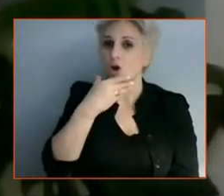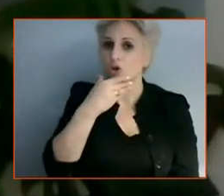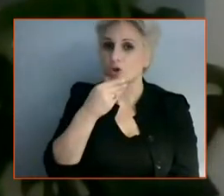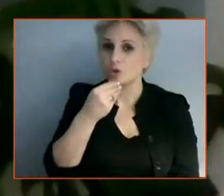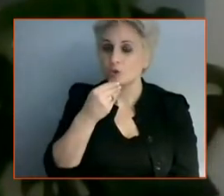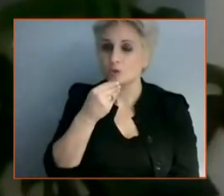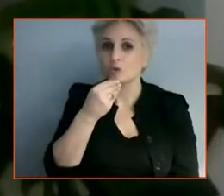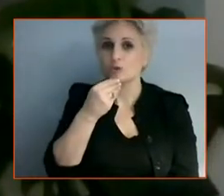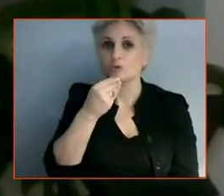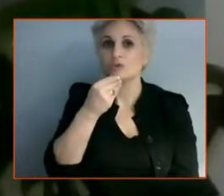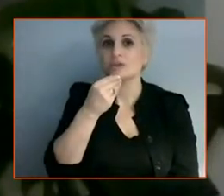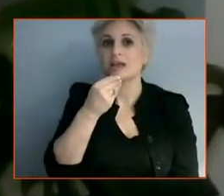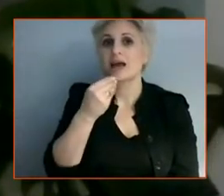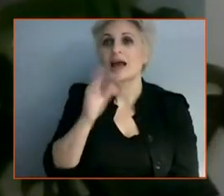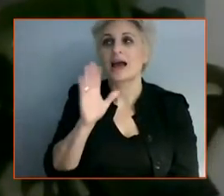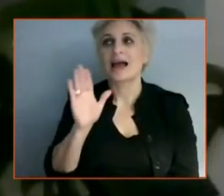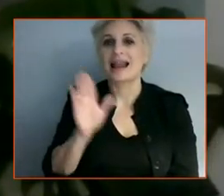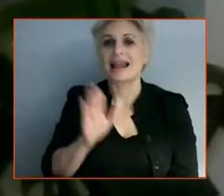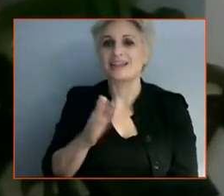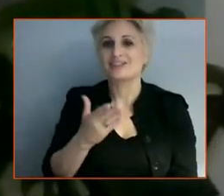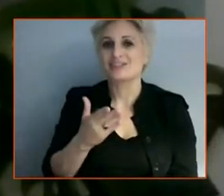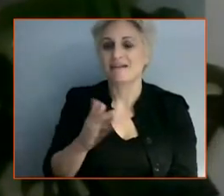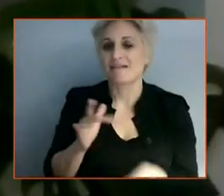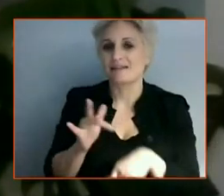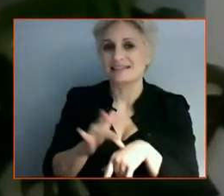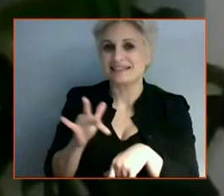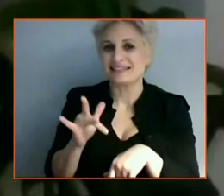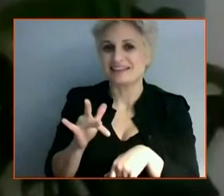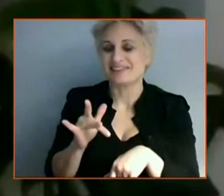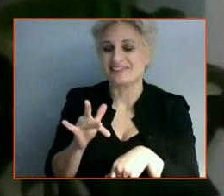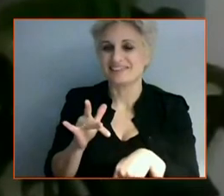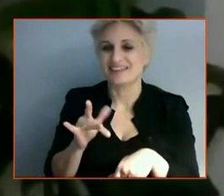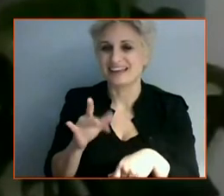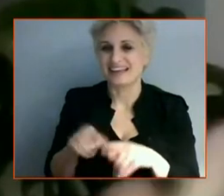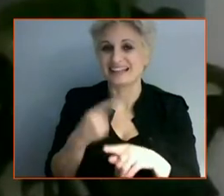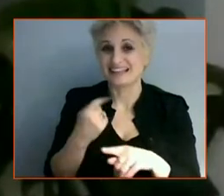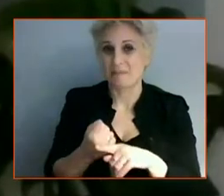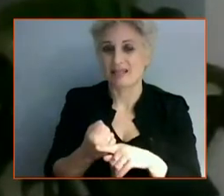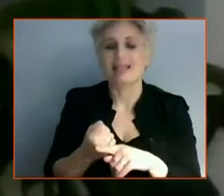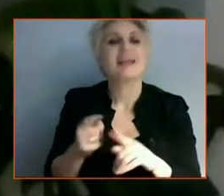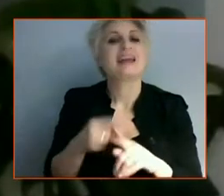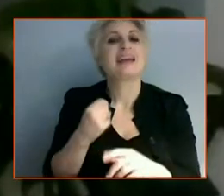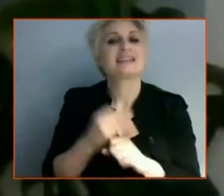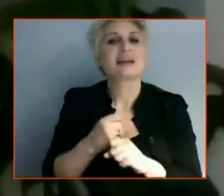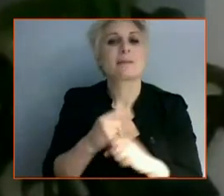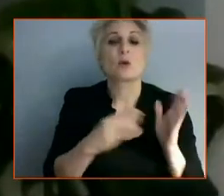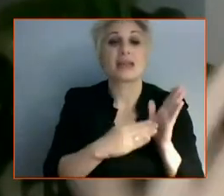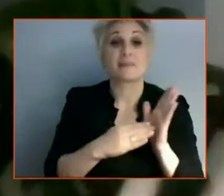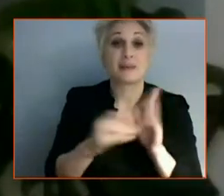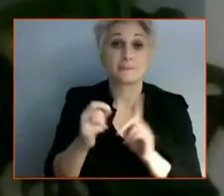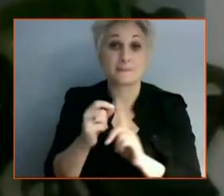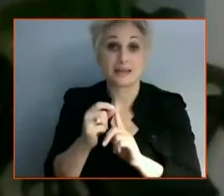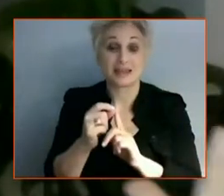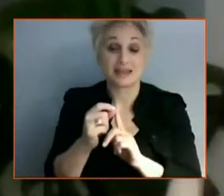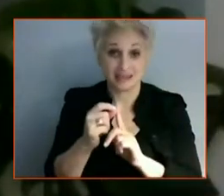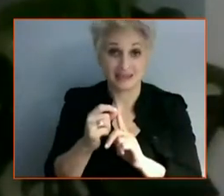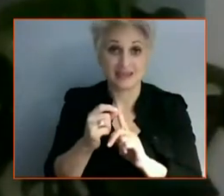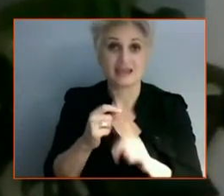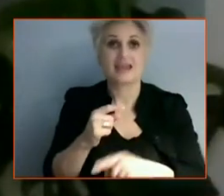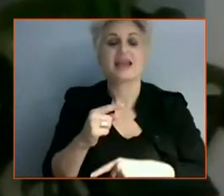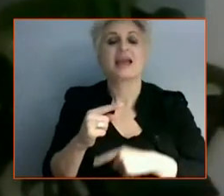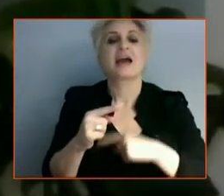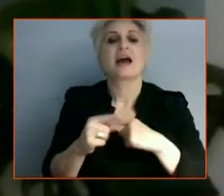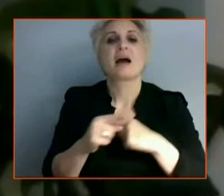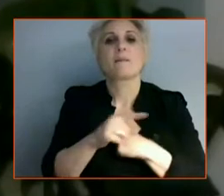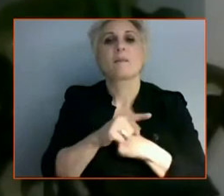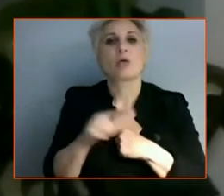presently on the table, the likes of the reviews on MMP. And on things like lowering the threshold. Those things sit on the